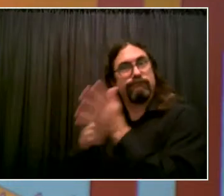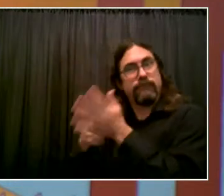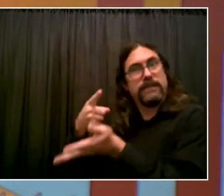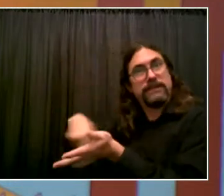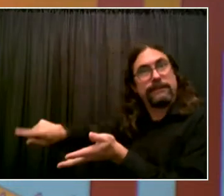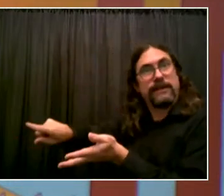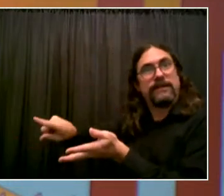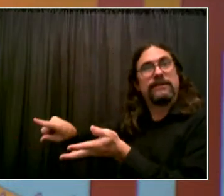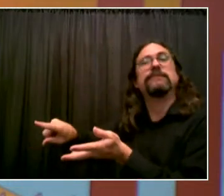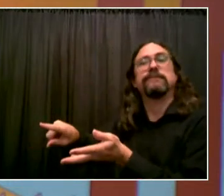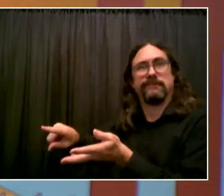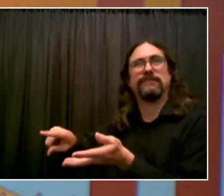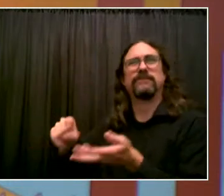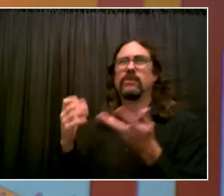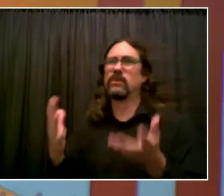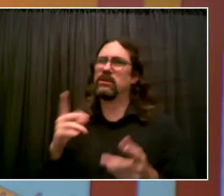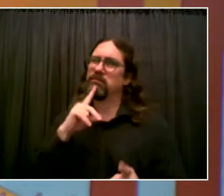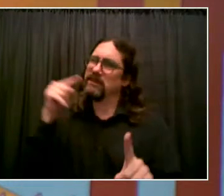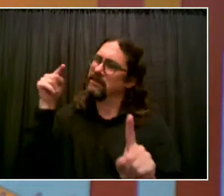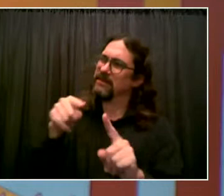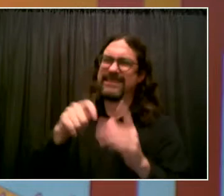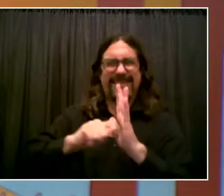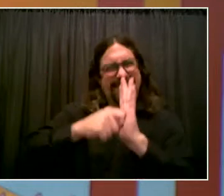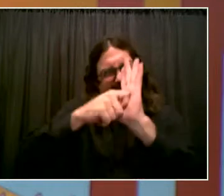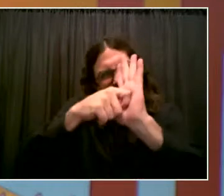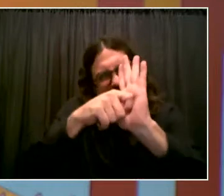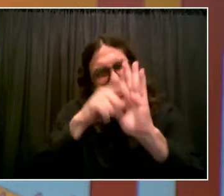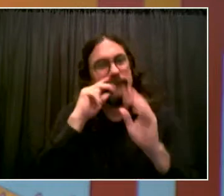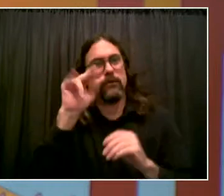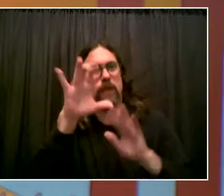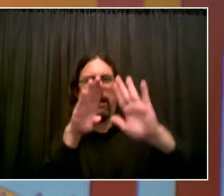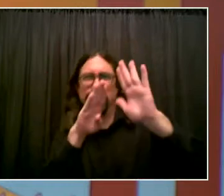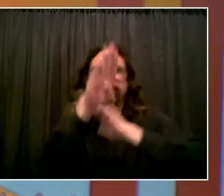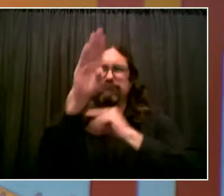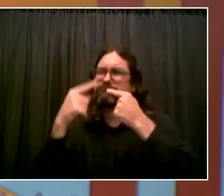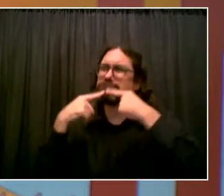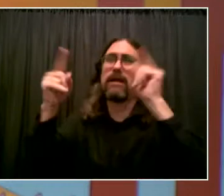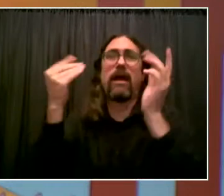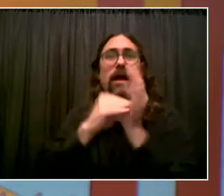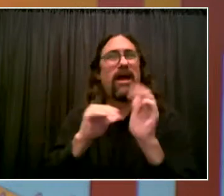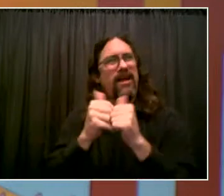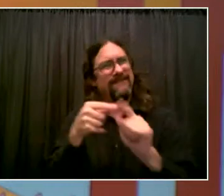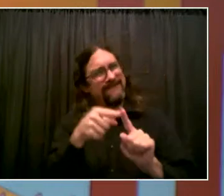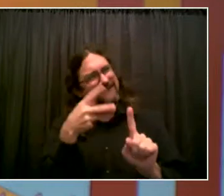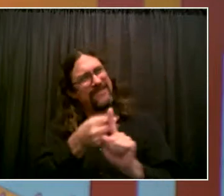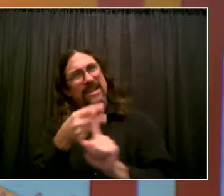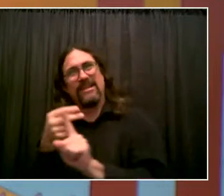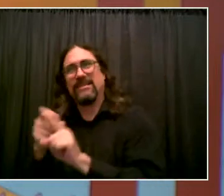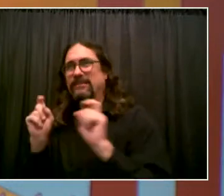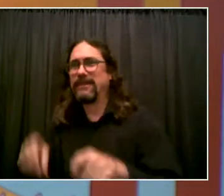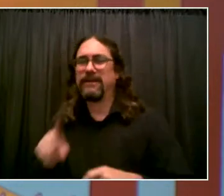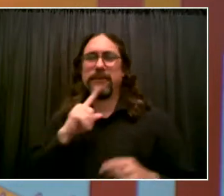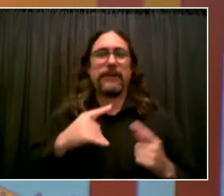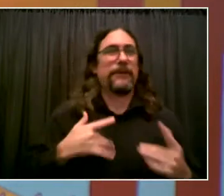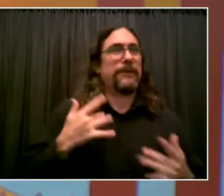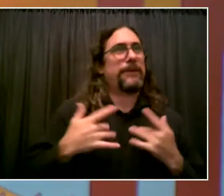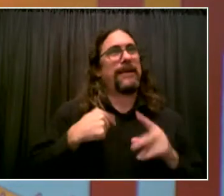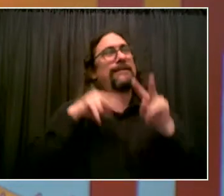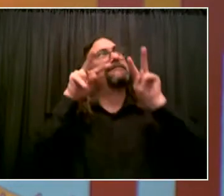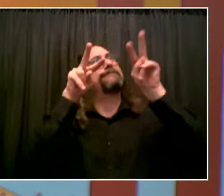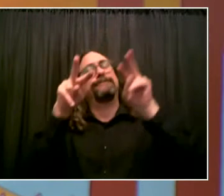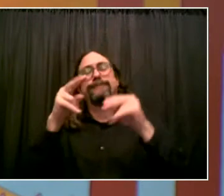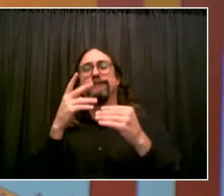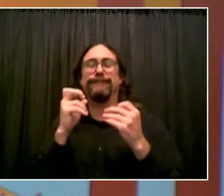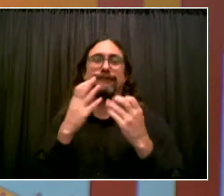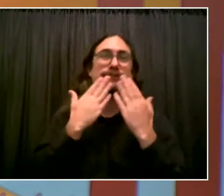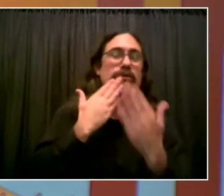vaccination, and it's working. And we're particularly excited by the possibility that our youngest New Yorkers could be ready to get vaccinated as early